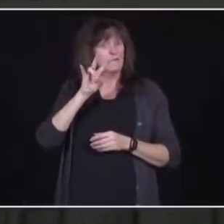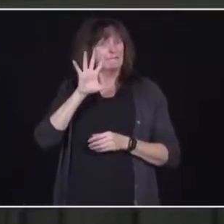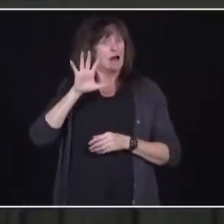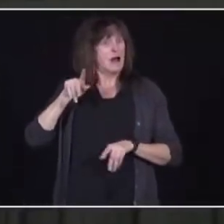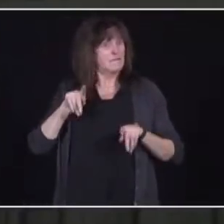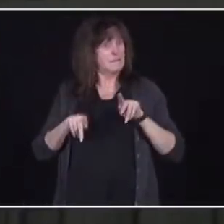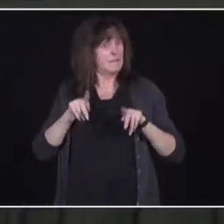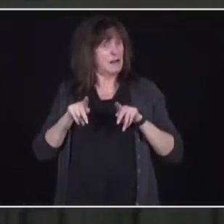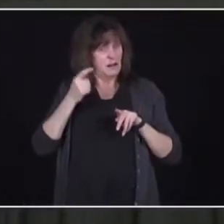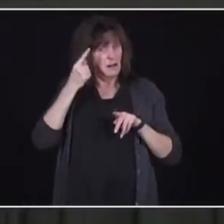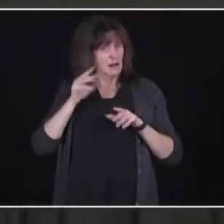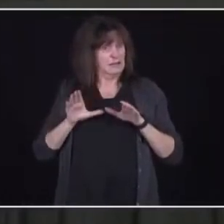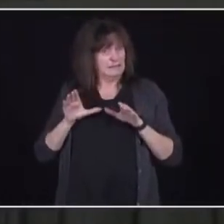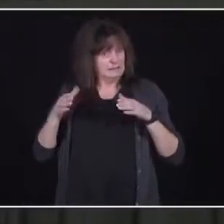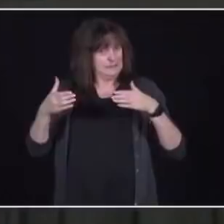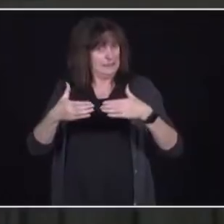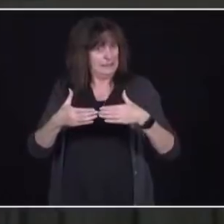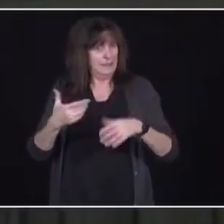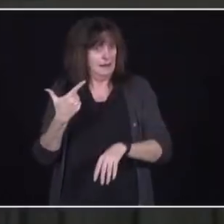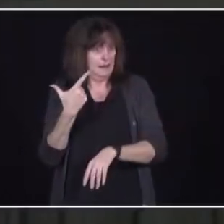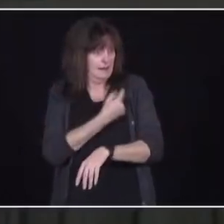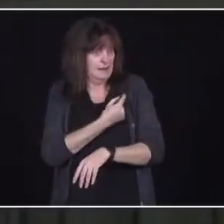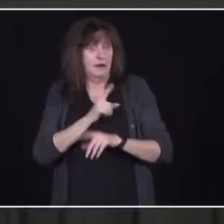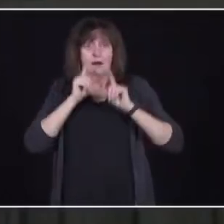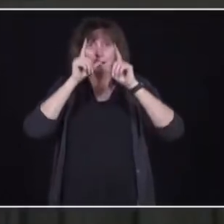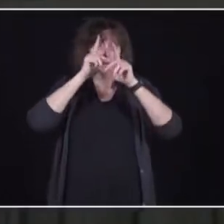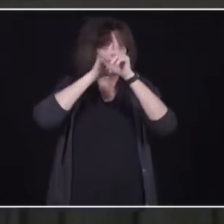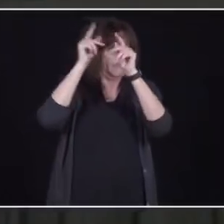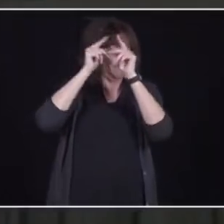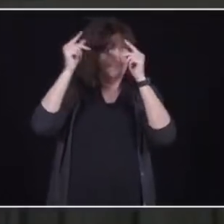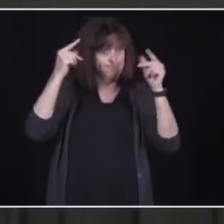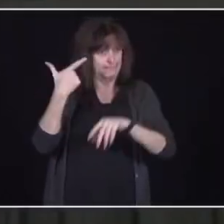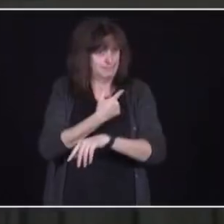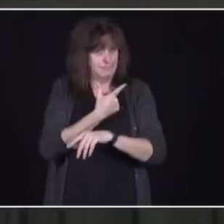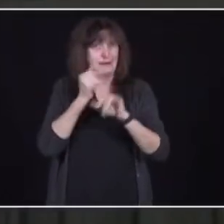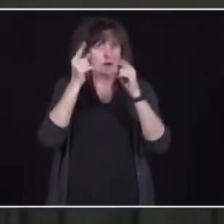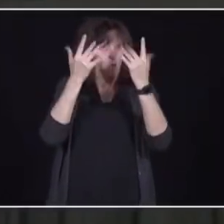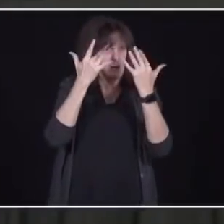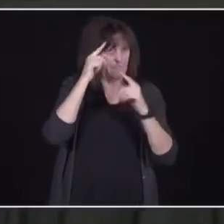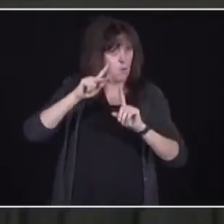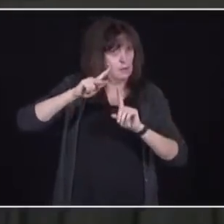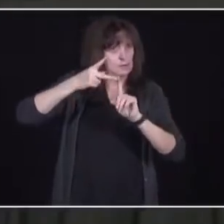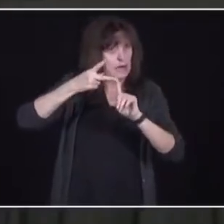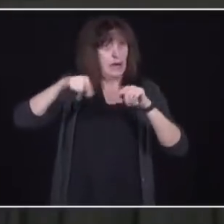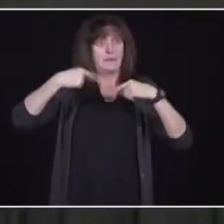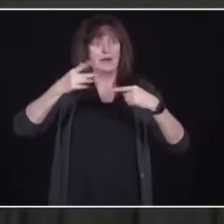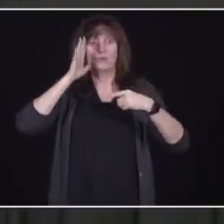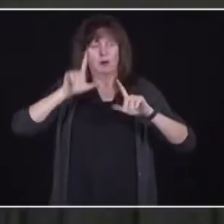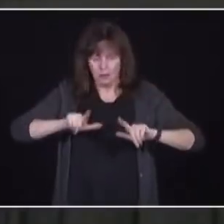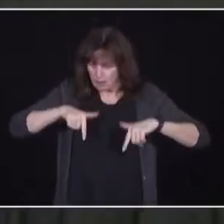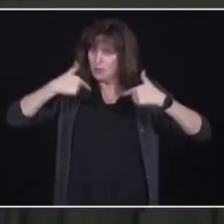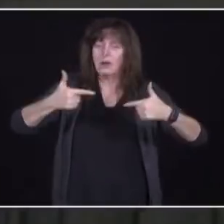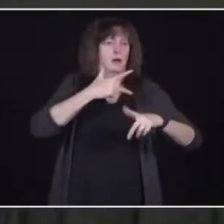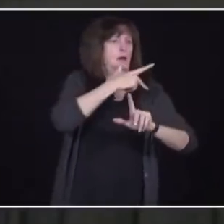operation vaccinated, awaiting their second needle, and prepared to be the vaccinators and roll out in significant numbers that